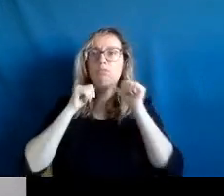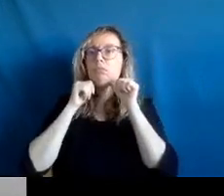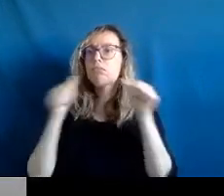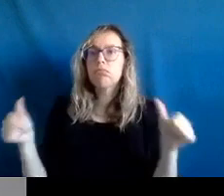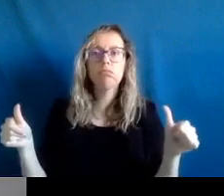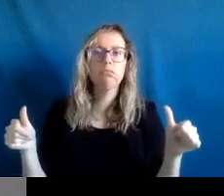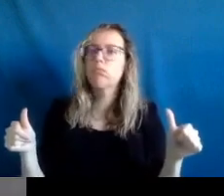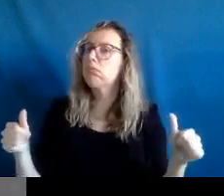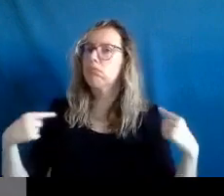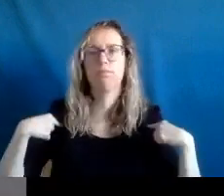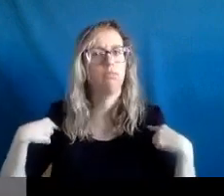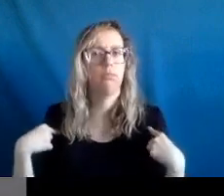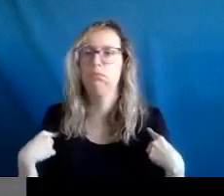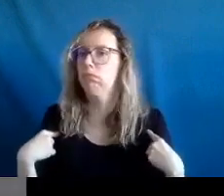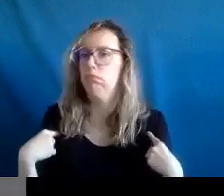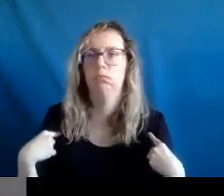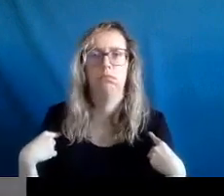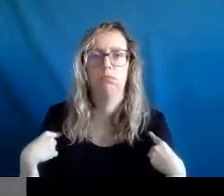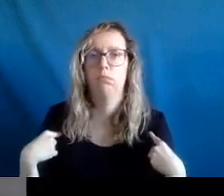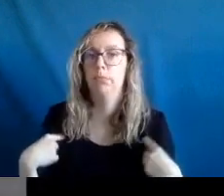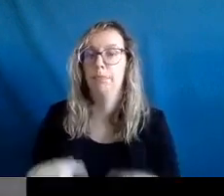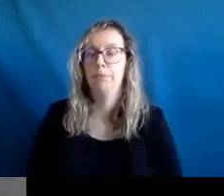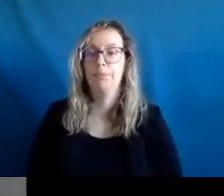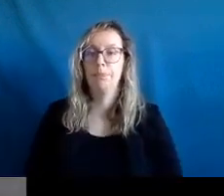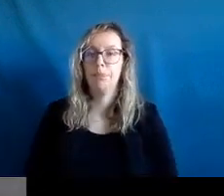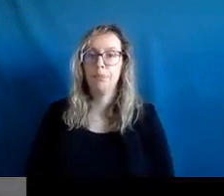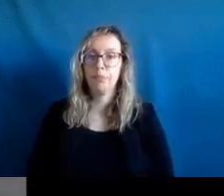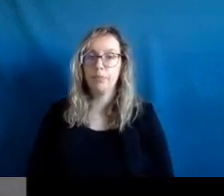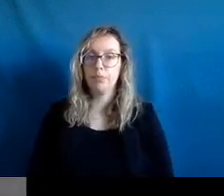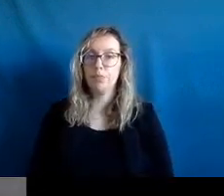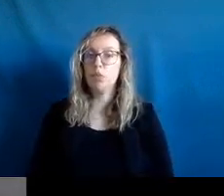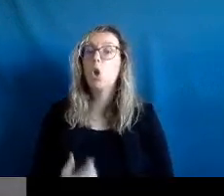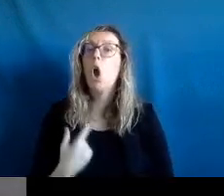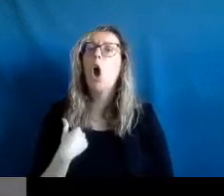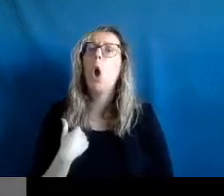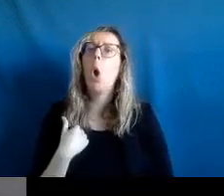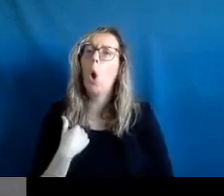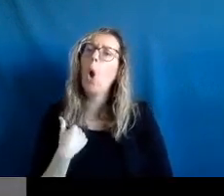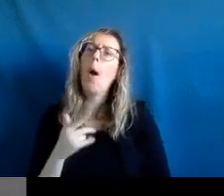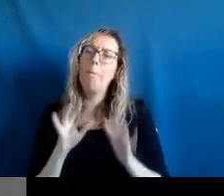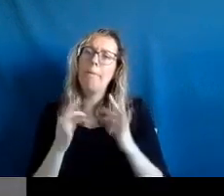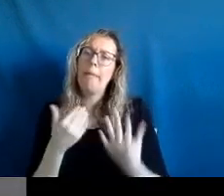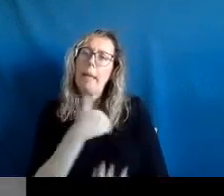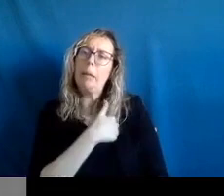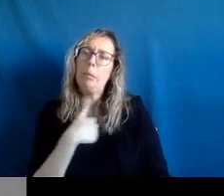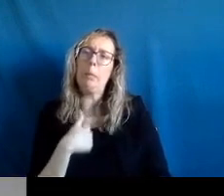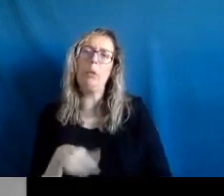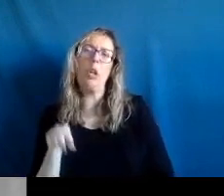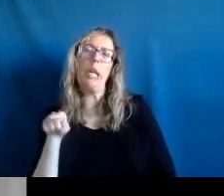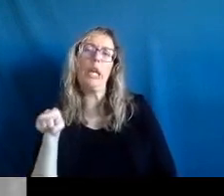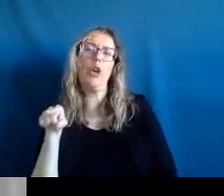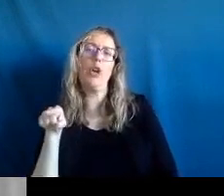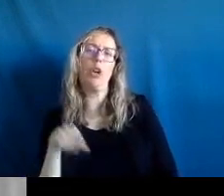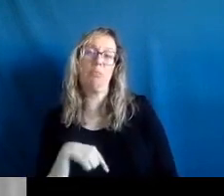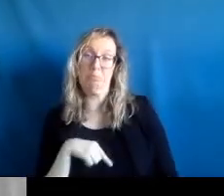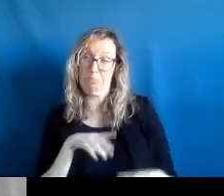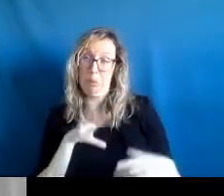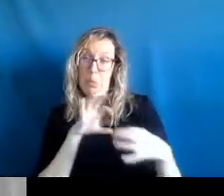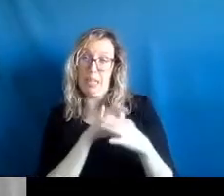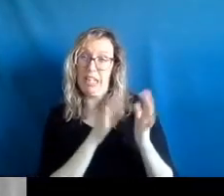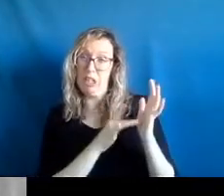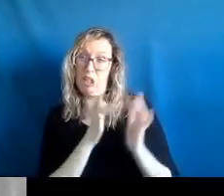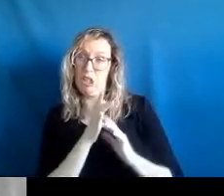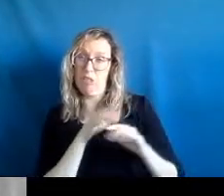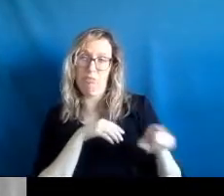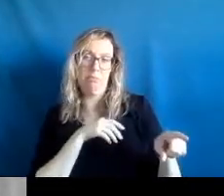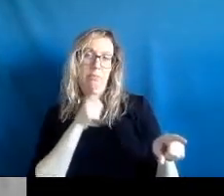not." A servant of the high priest, a relative of the one whose ear Peter had cut off, said to him, "Didn't I see you in the